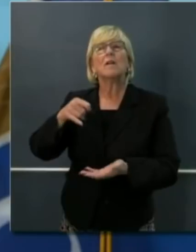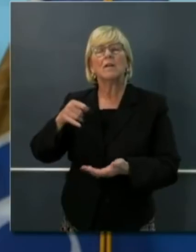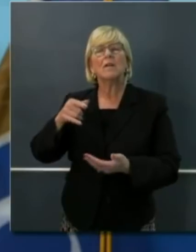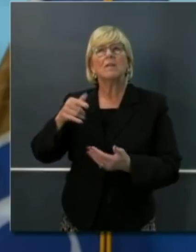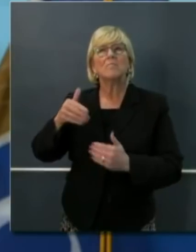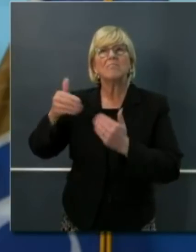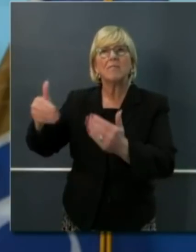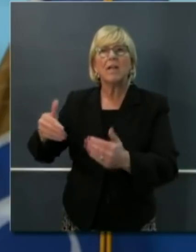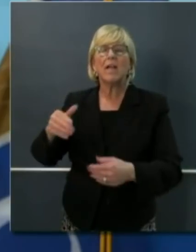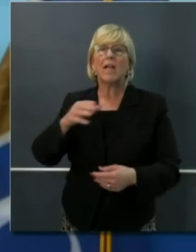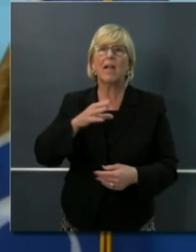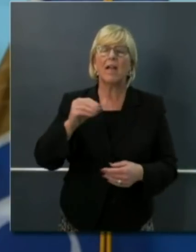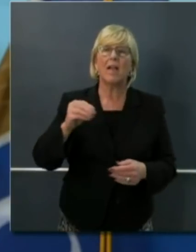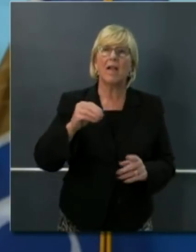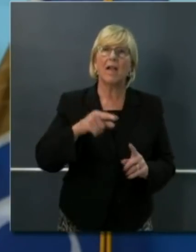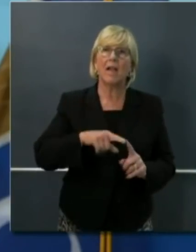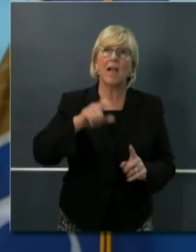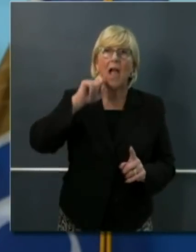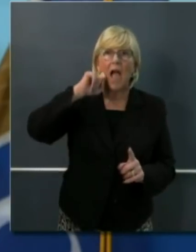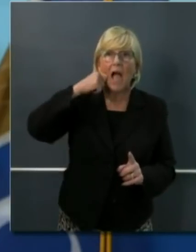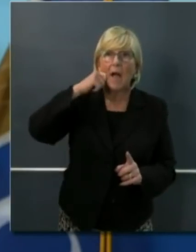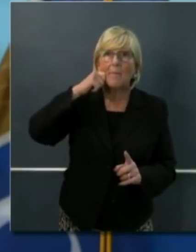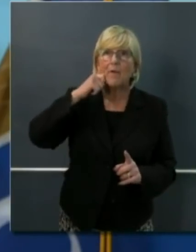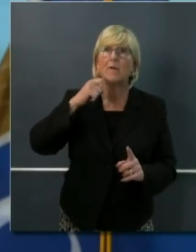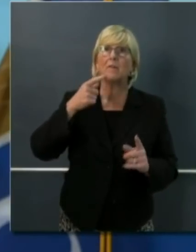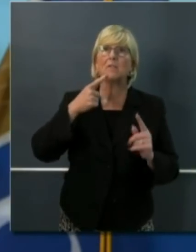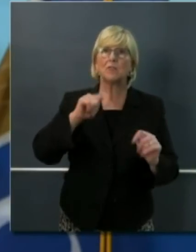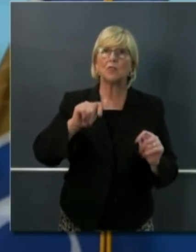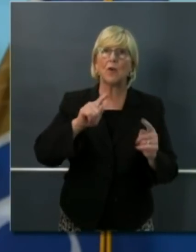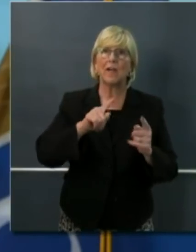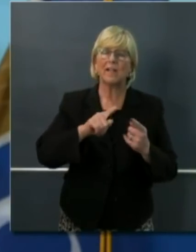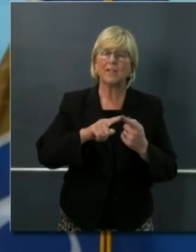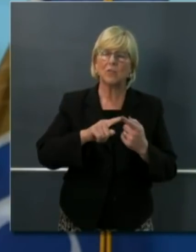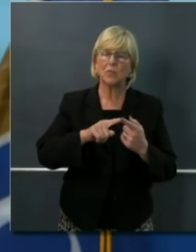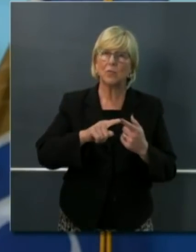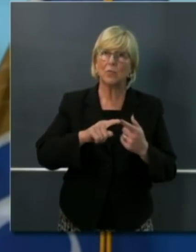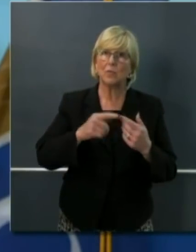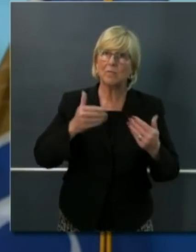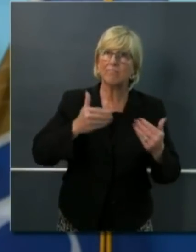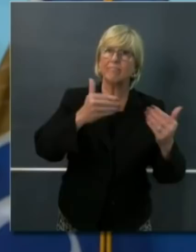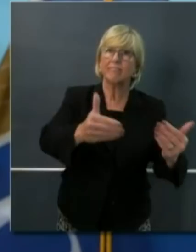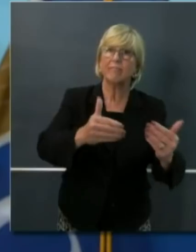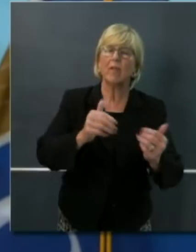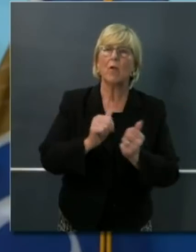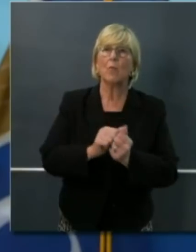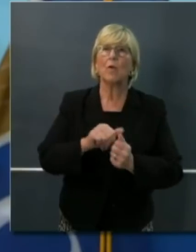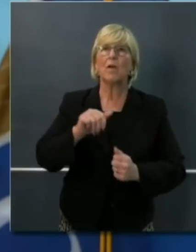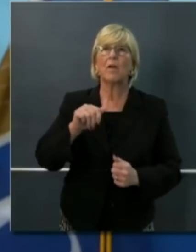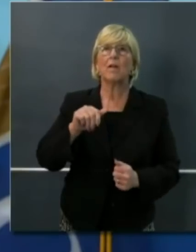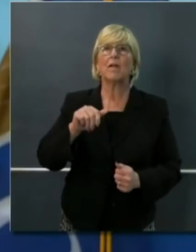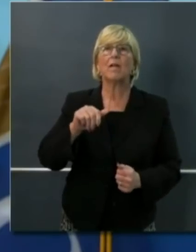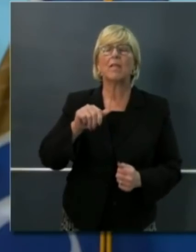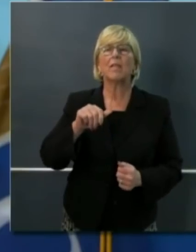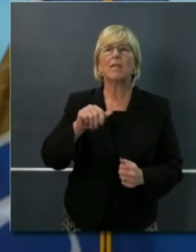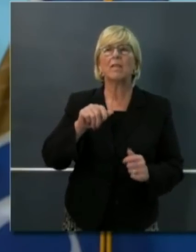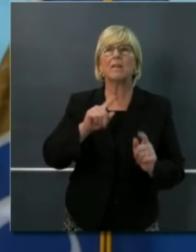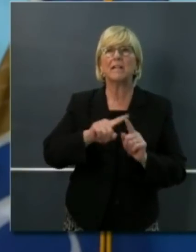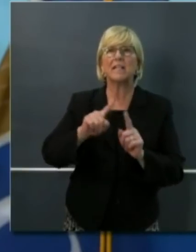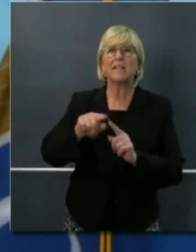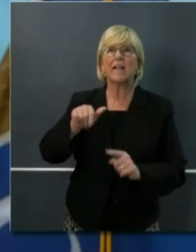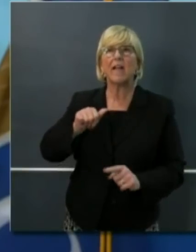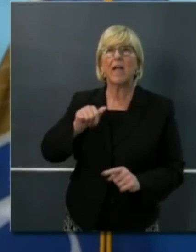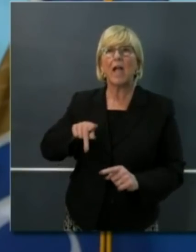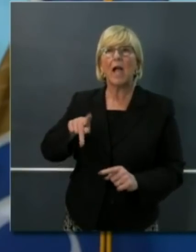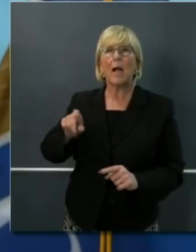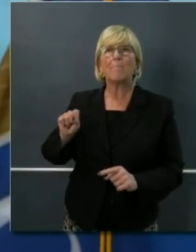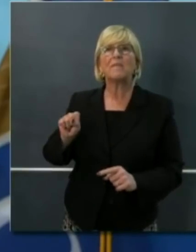to advance and creating some continuity of connectivity with those platforms and APIs, but also for